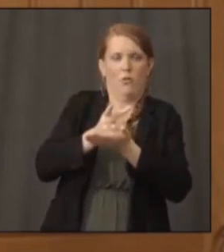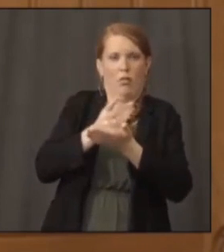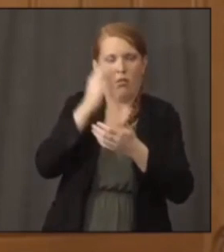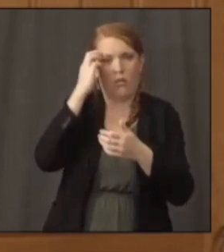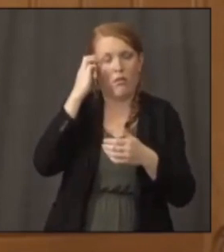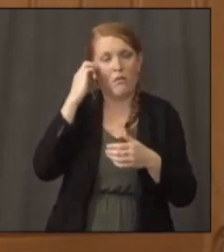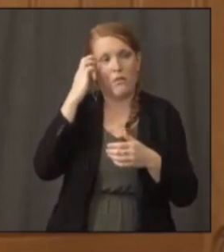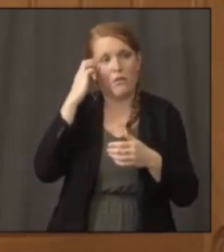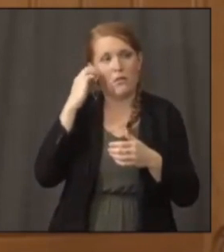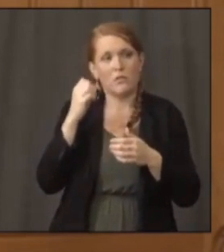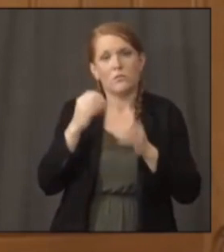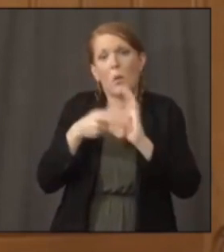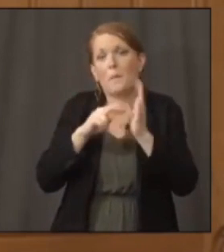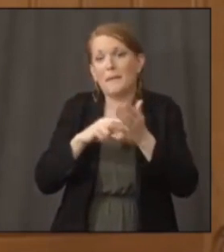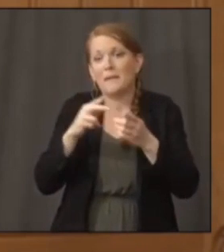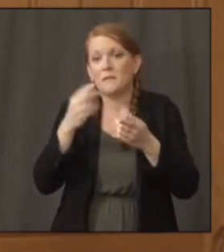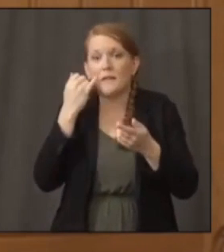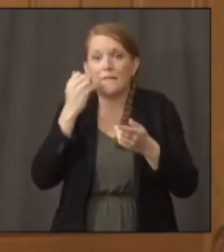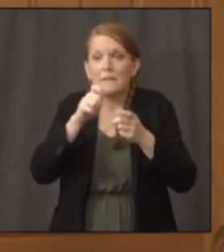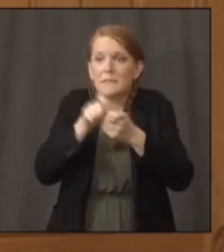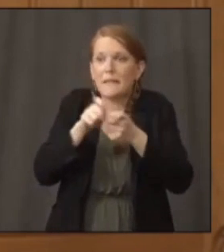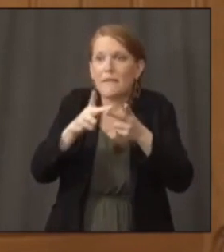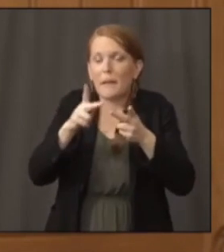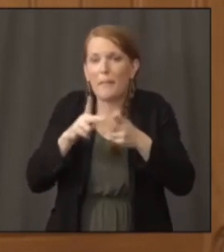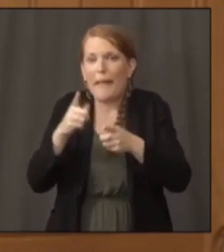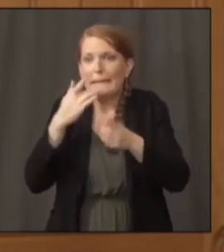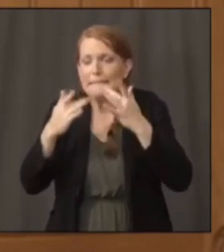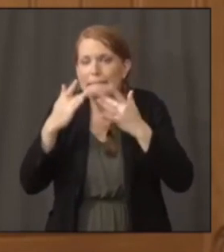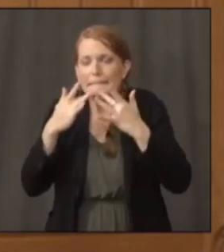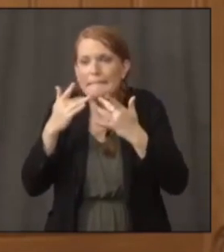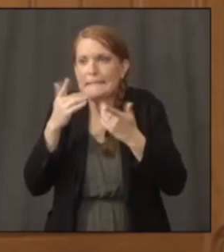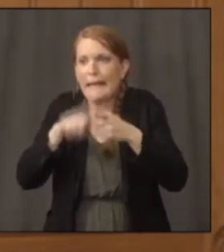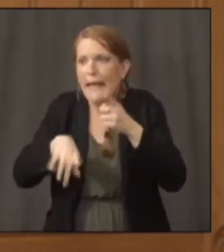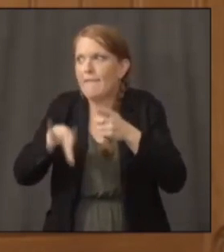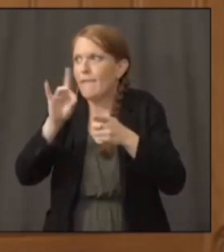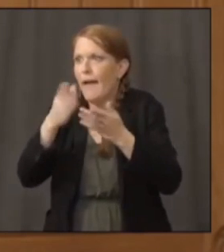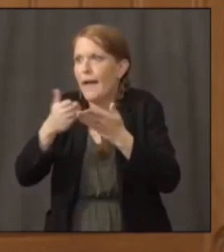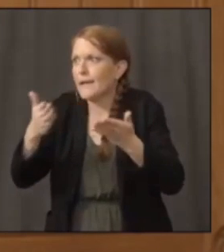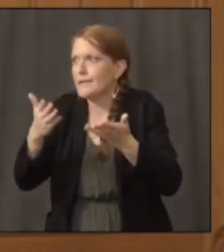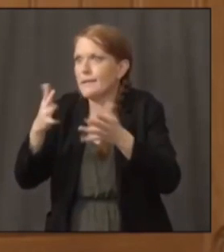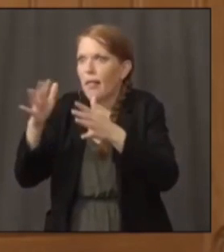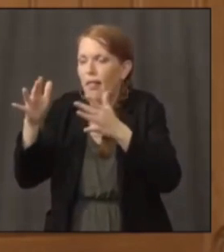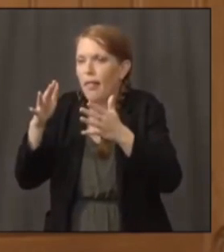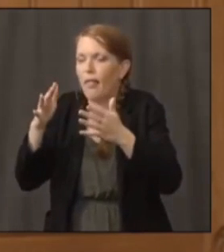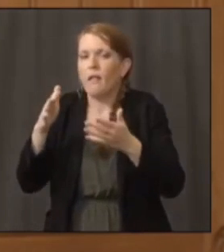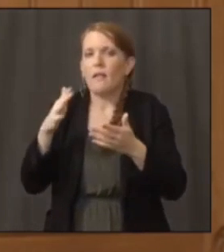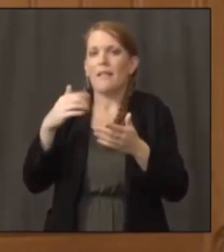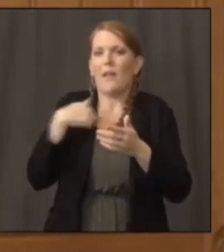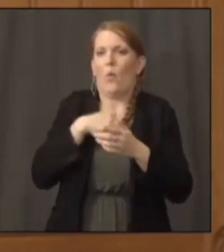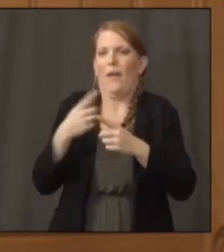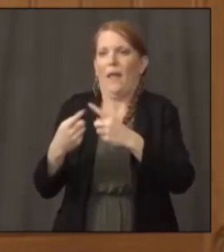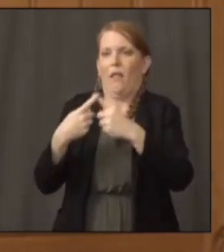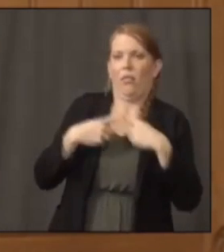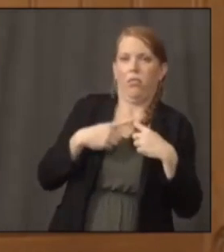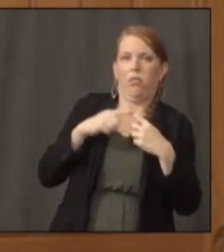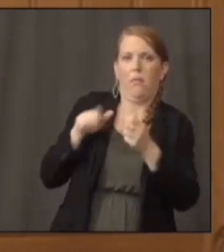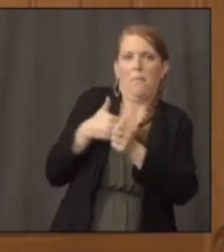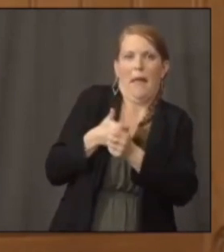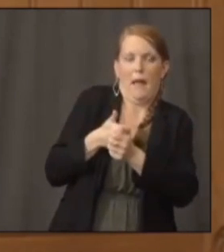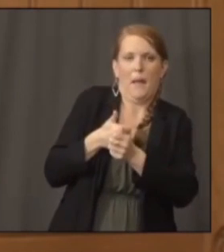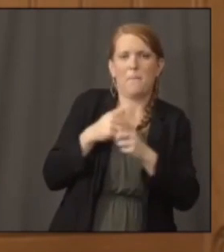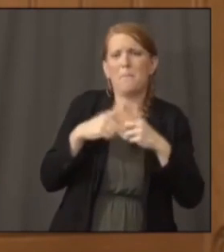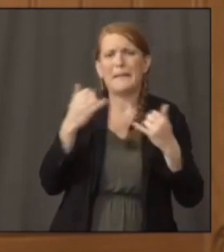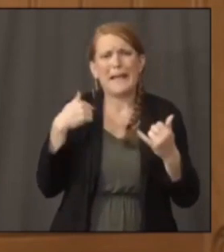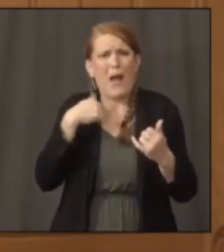supplies, the state is essentially the backstop. We're now at the point where the supply chain for PPE is stabilized. We know in talking to the